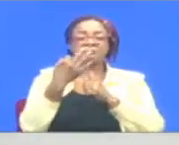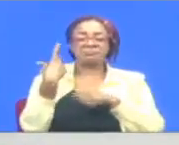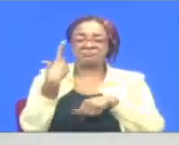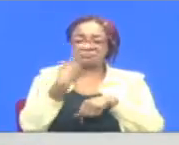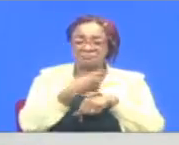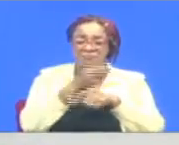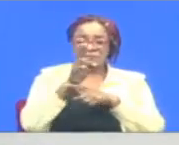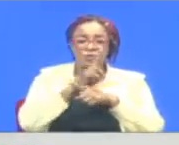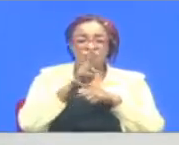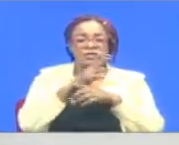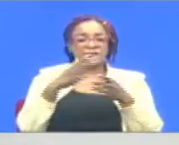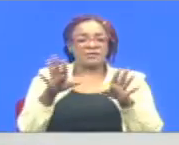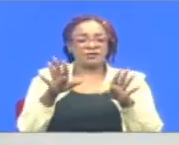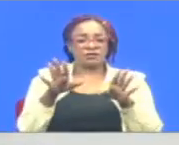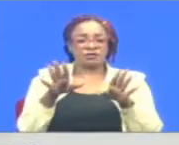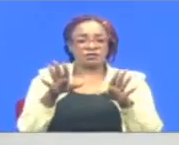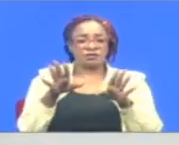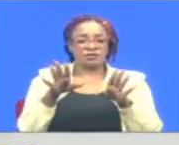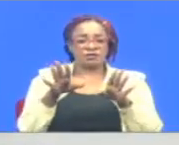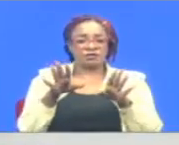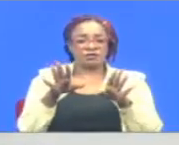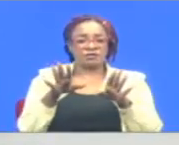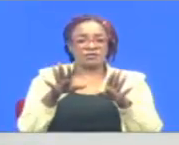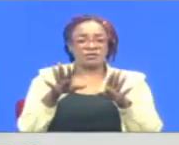administered across the country.